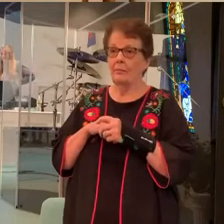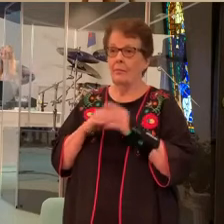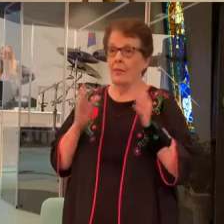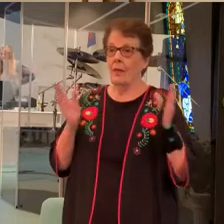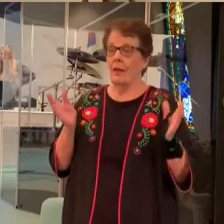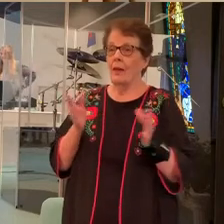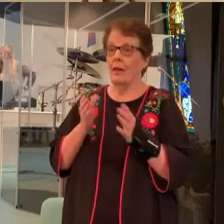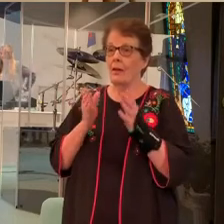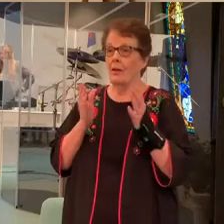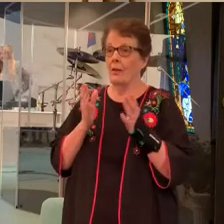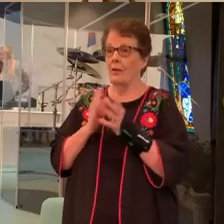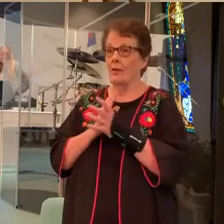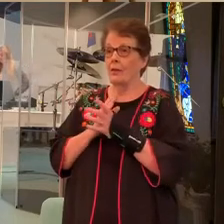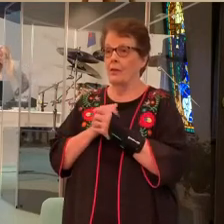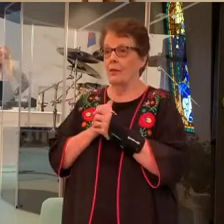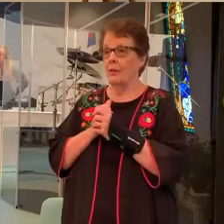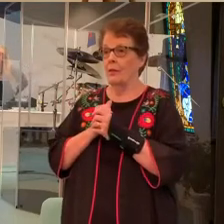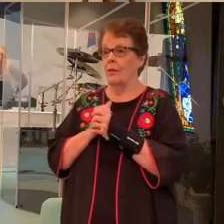encourage you